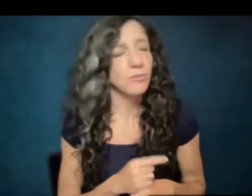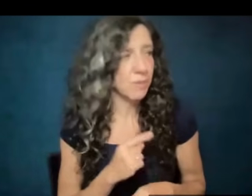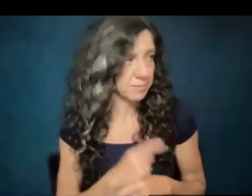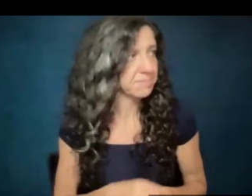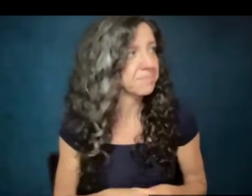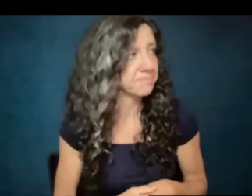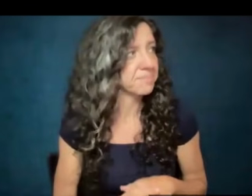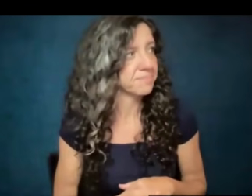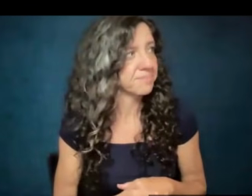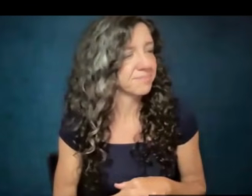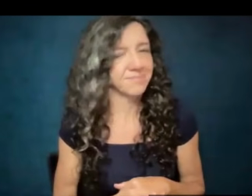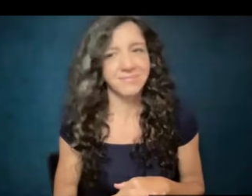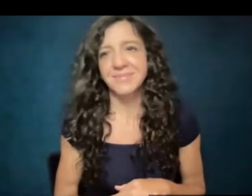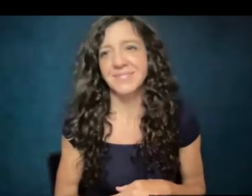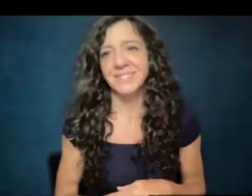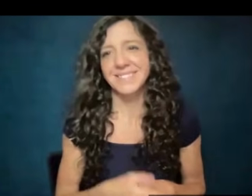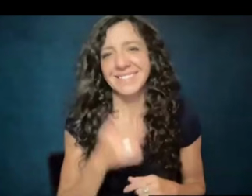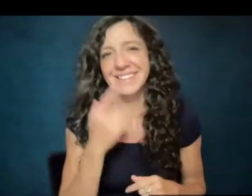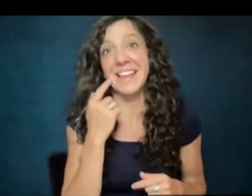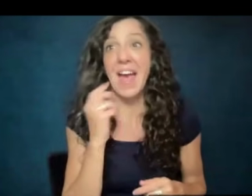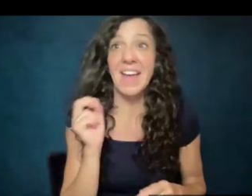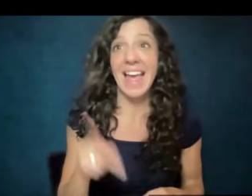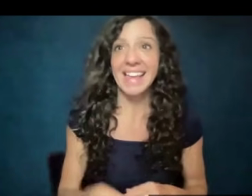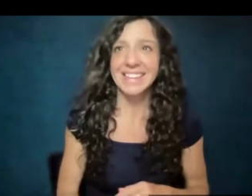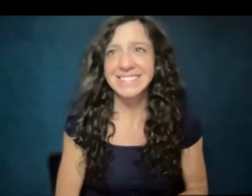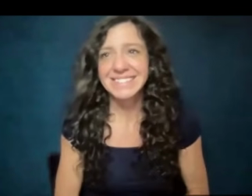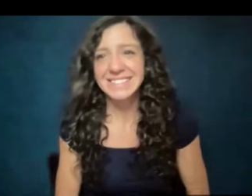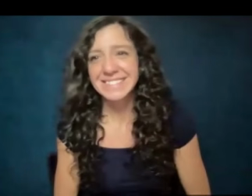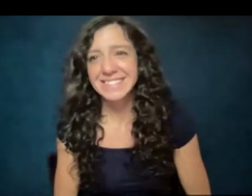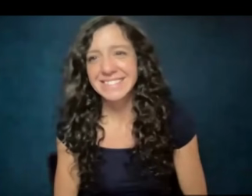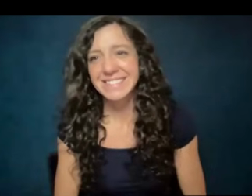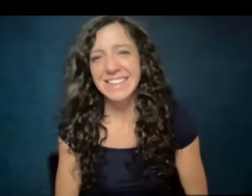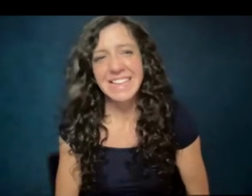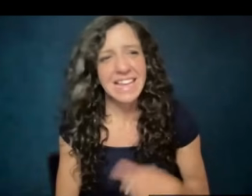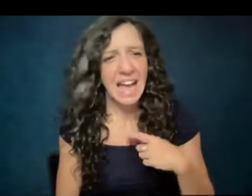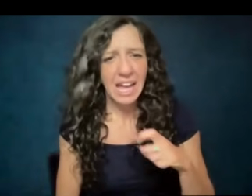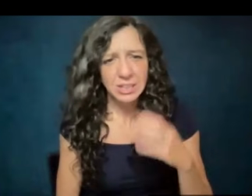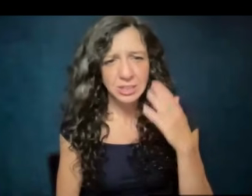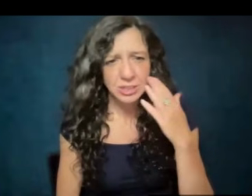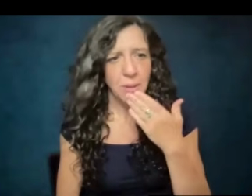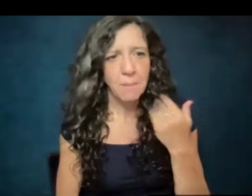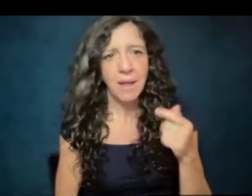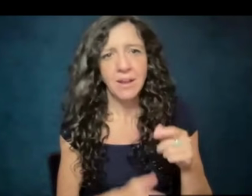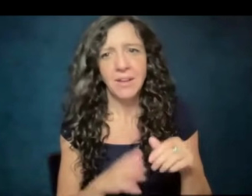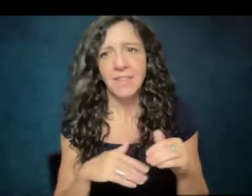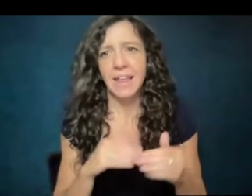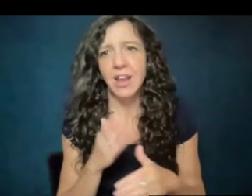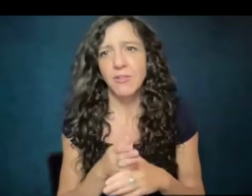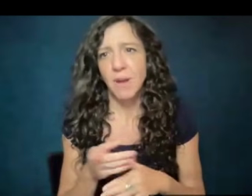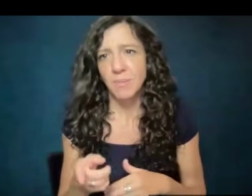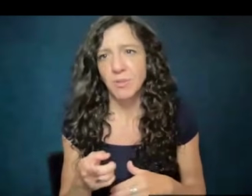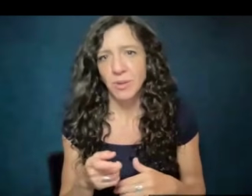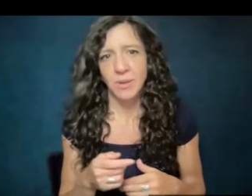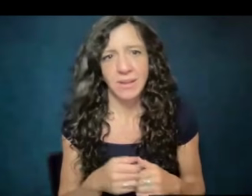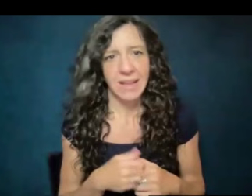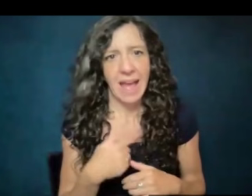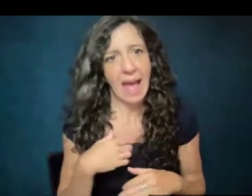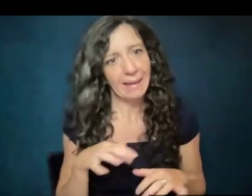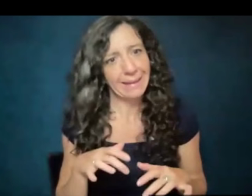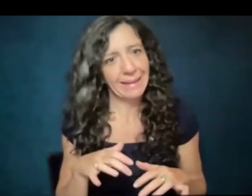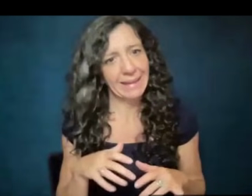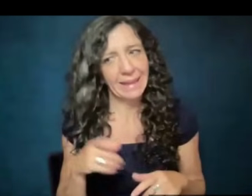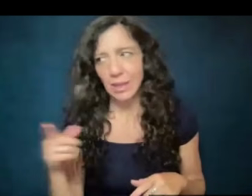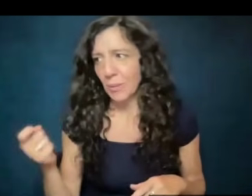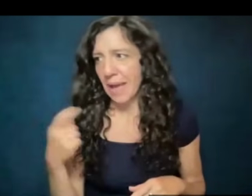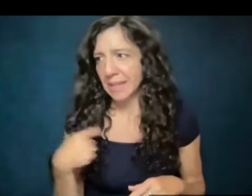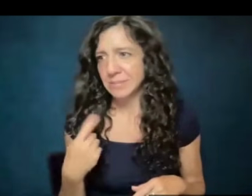Correct. Okay. Thank you. I should know better than to interrupt her after what I just went through. All